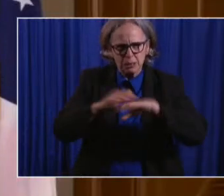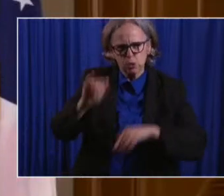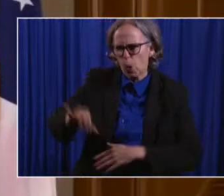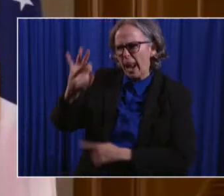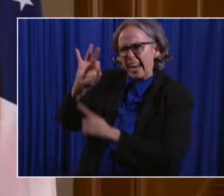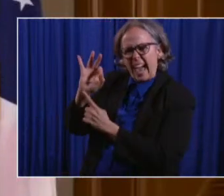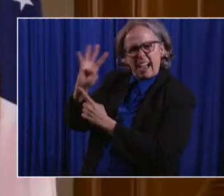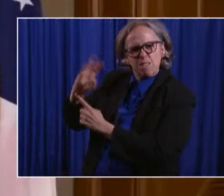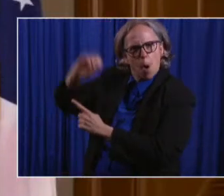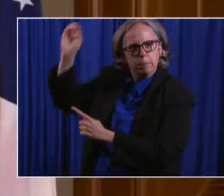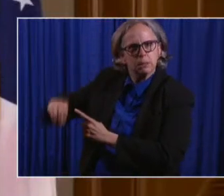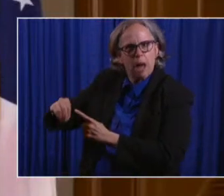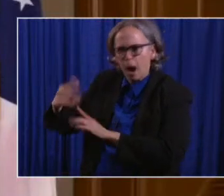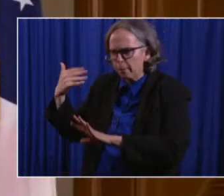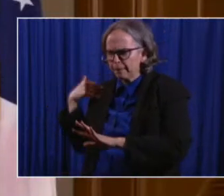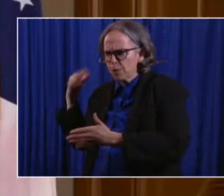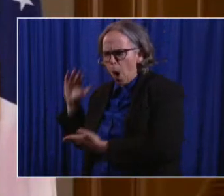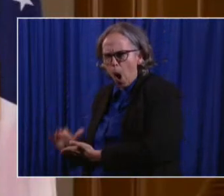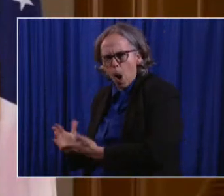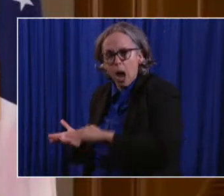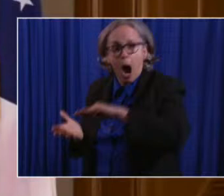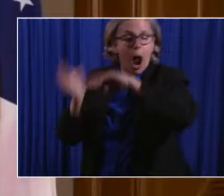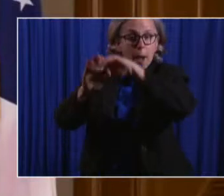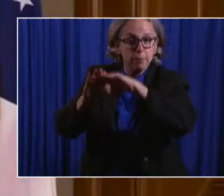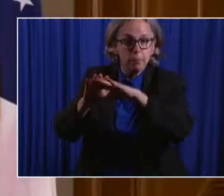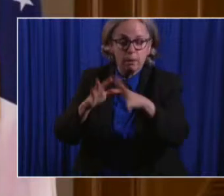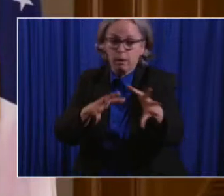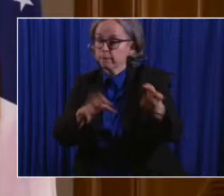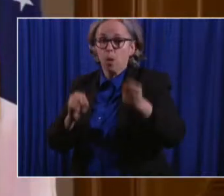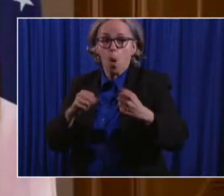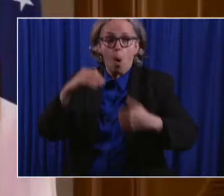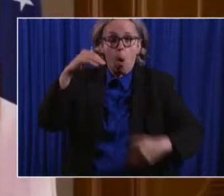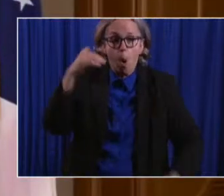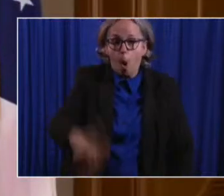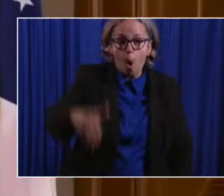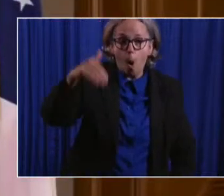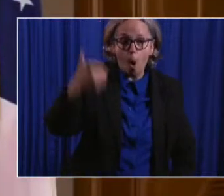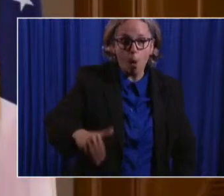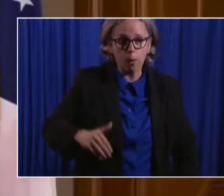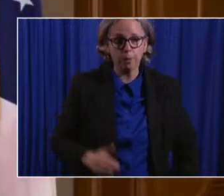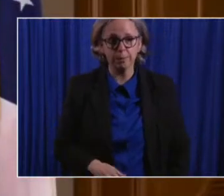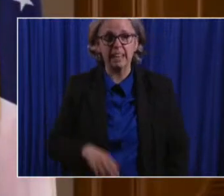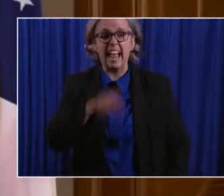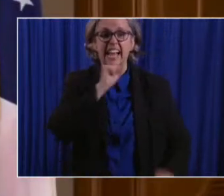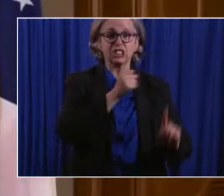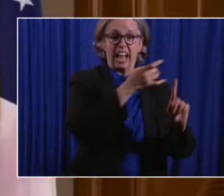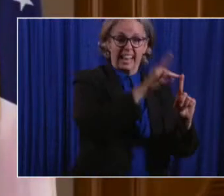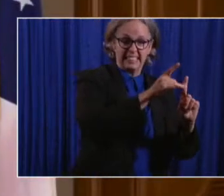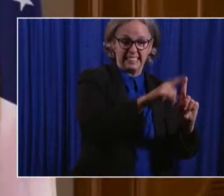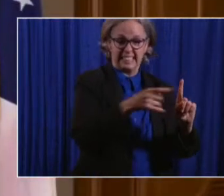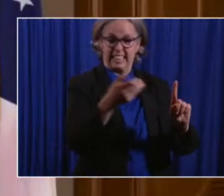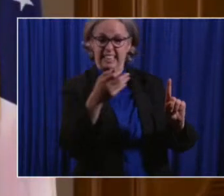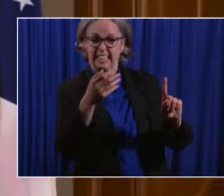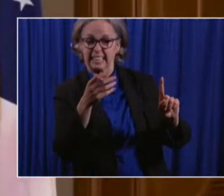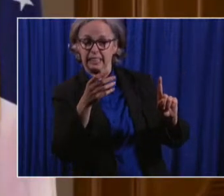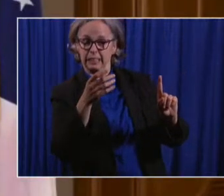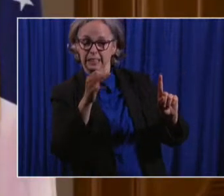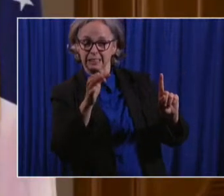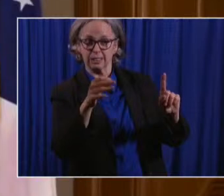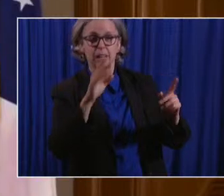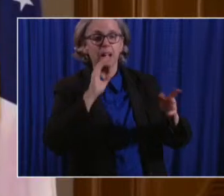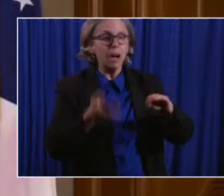vaccinations. Among the ages 18 and 19, we've seen a 46%